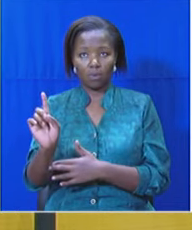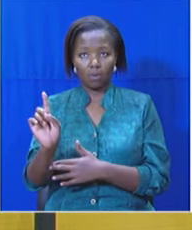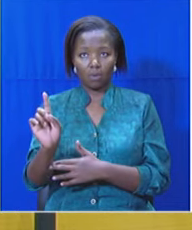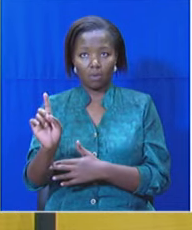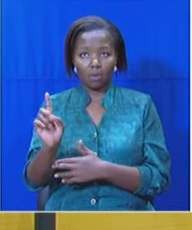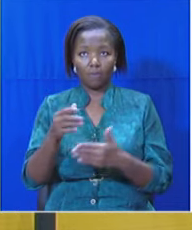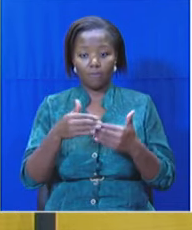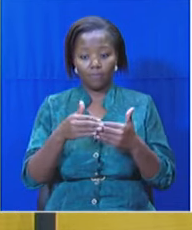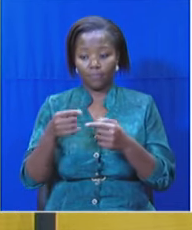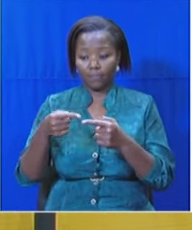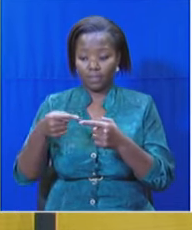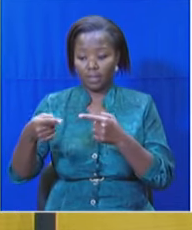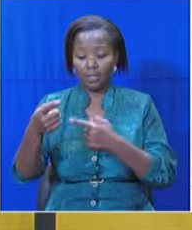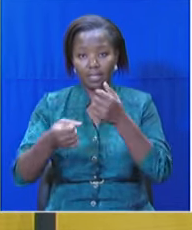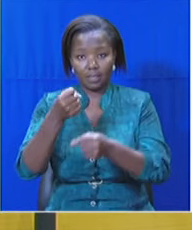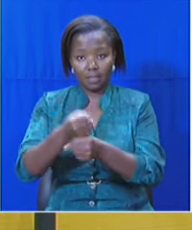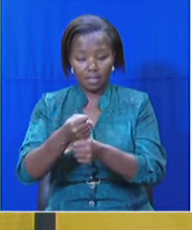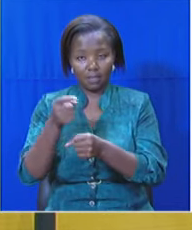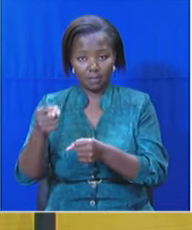This year, the Commission aims to settle